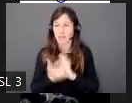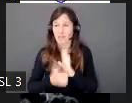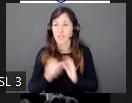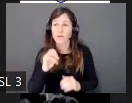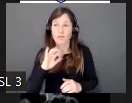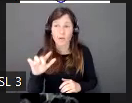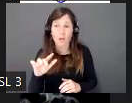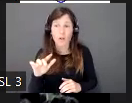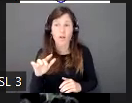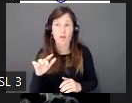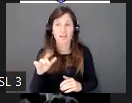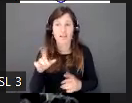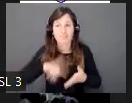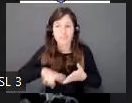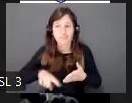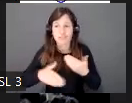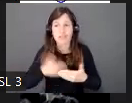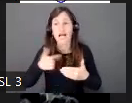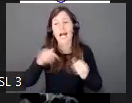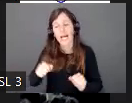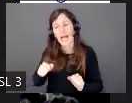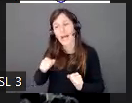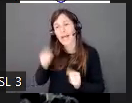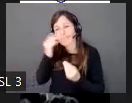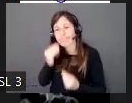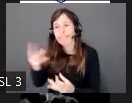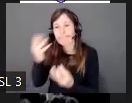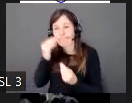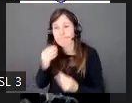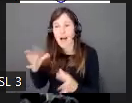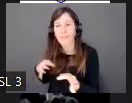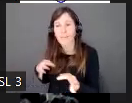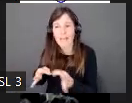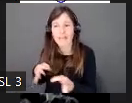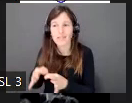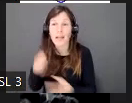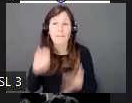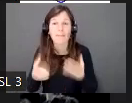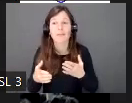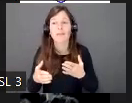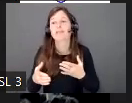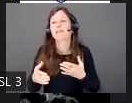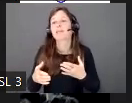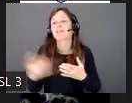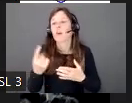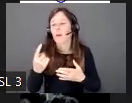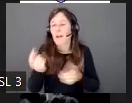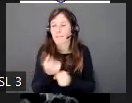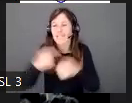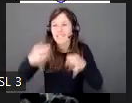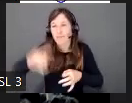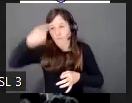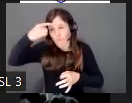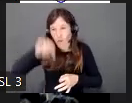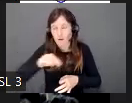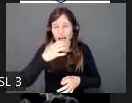on process. Maybe there's terms I'm a substitute decision maker who's been removed based on an assault allegation. I will